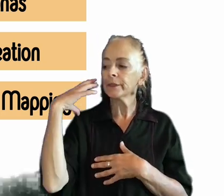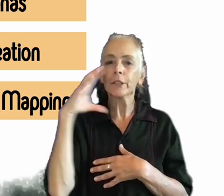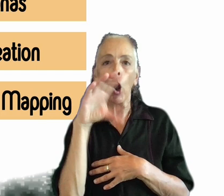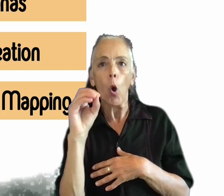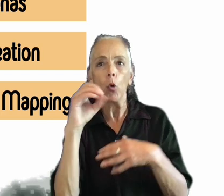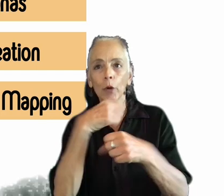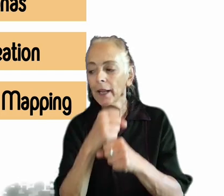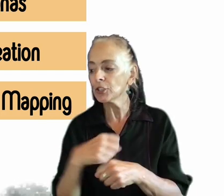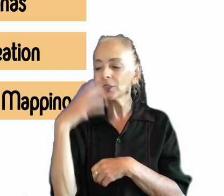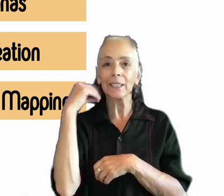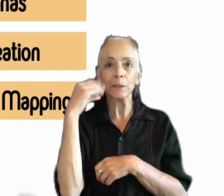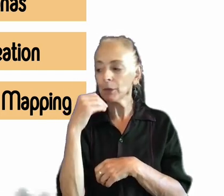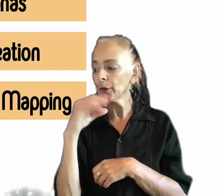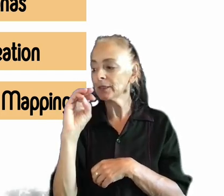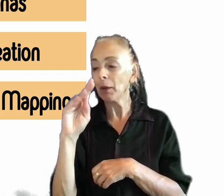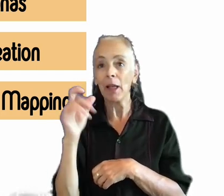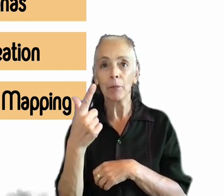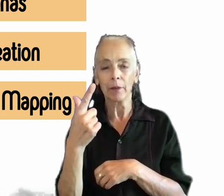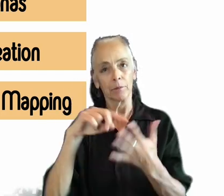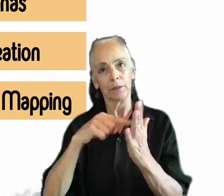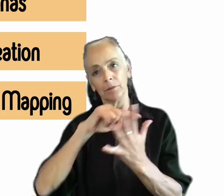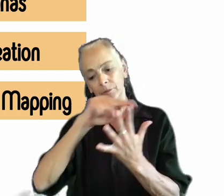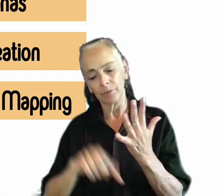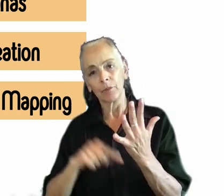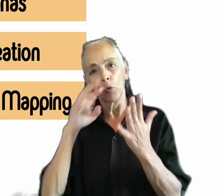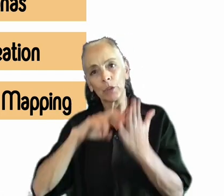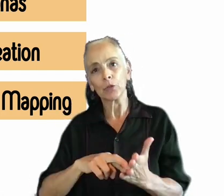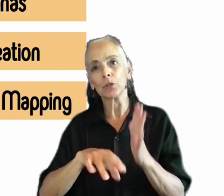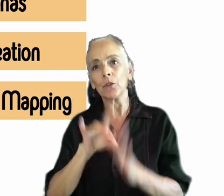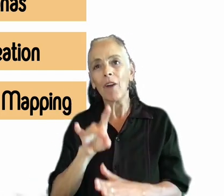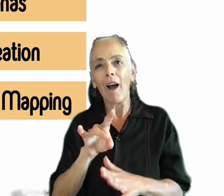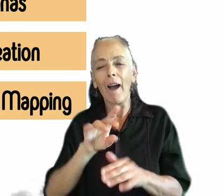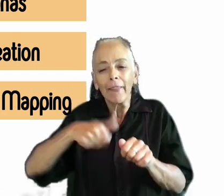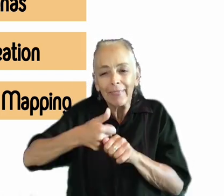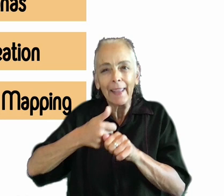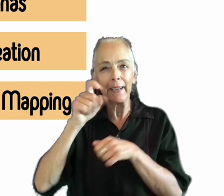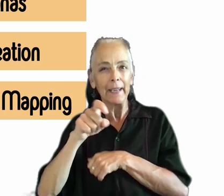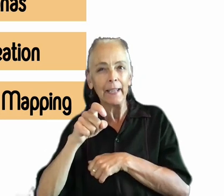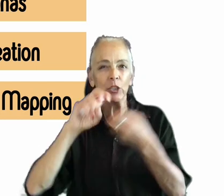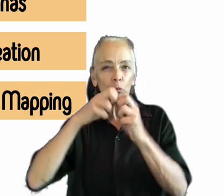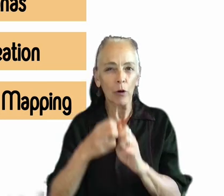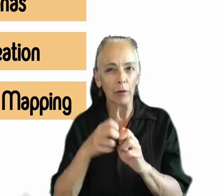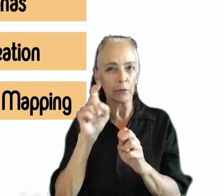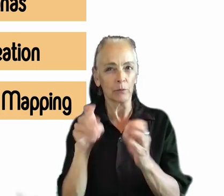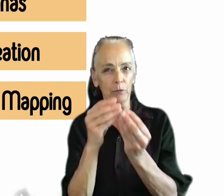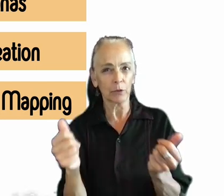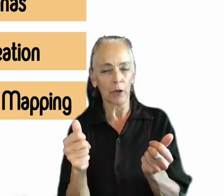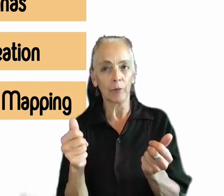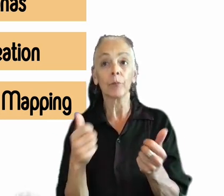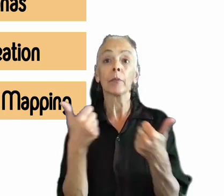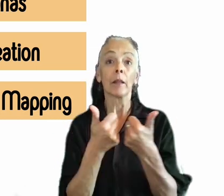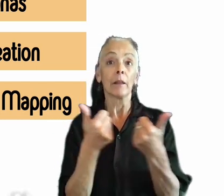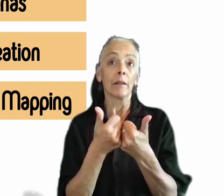in a nutshell it is the kind of research you do to find things like latent needs and problems that need solving now games are